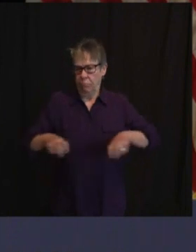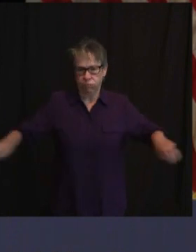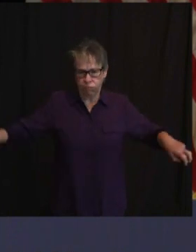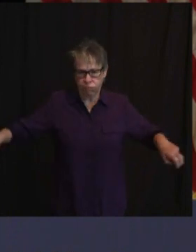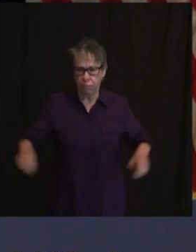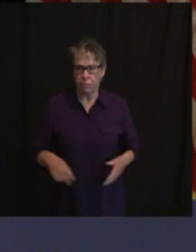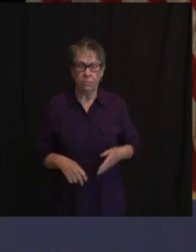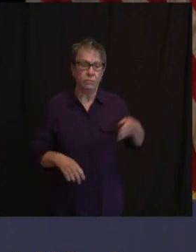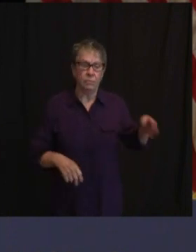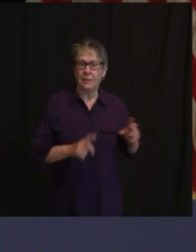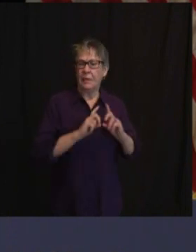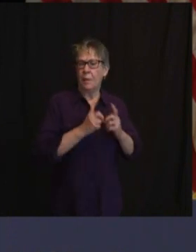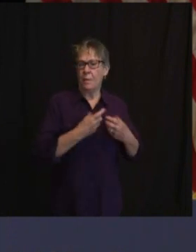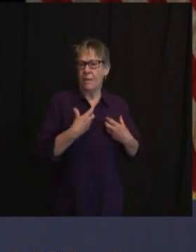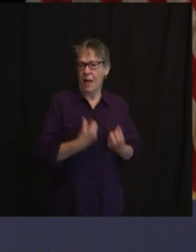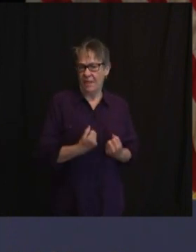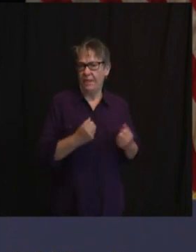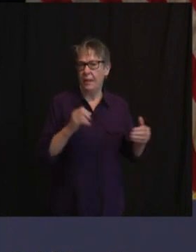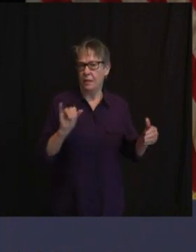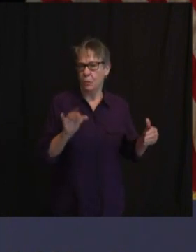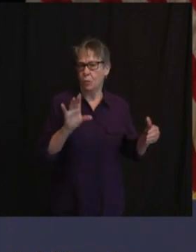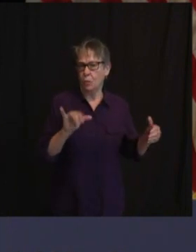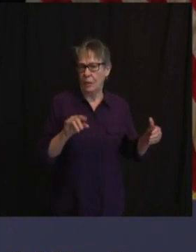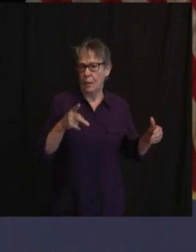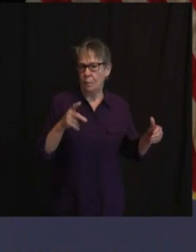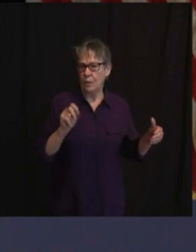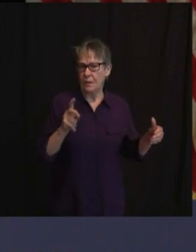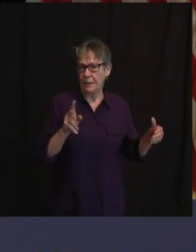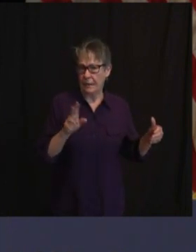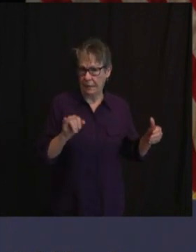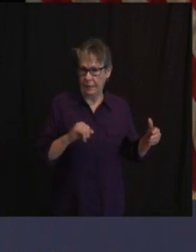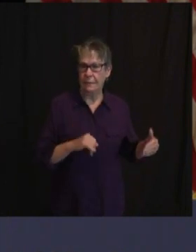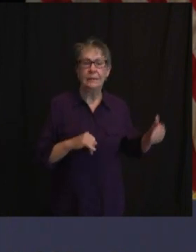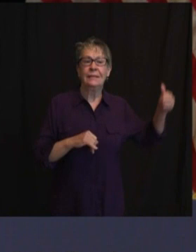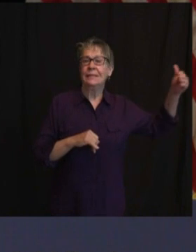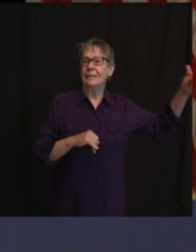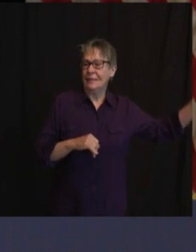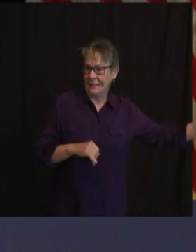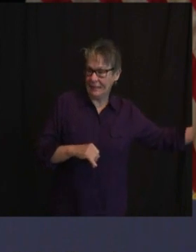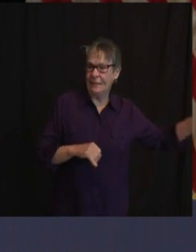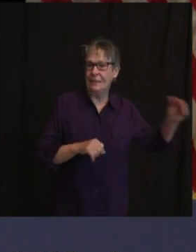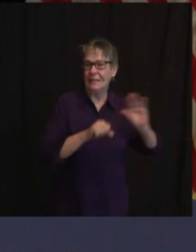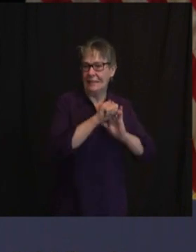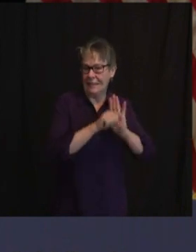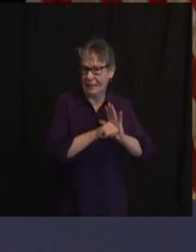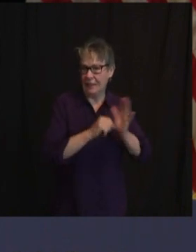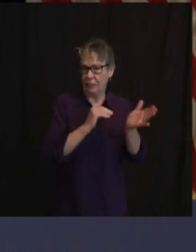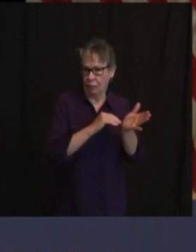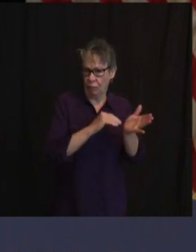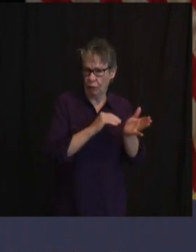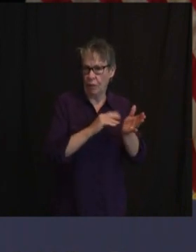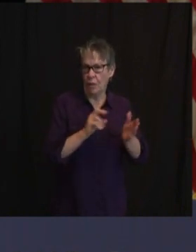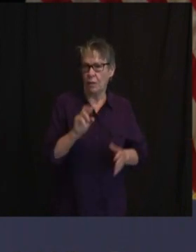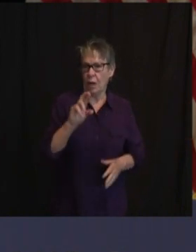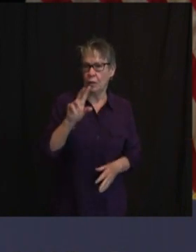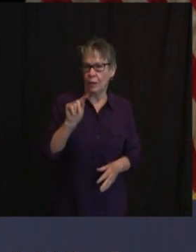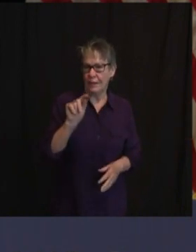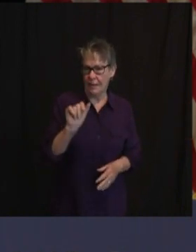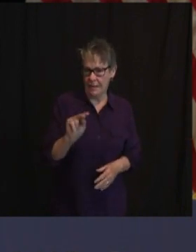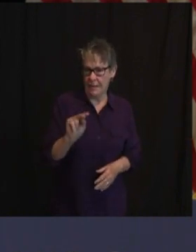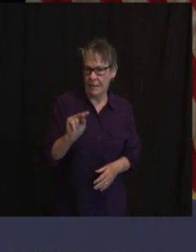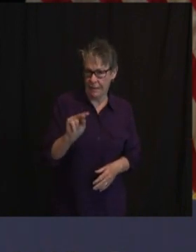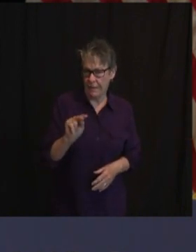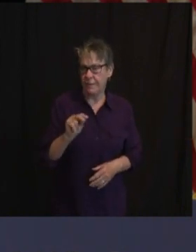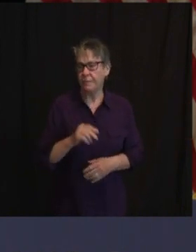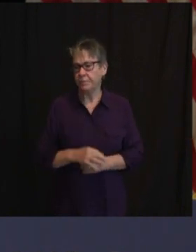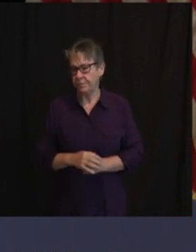Persicelli. Judy, state epidemiologist, again, someone who needs at this point no introduction, Dr. Christina Tan. Thank you both. The guy to